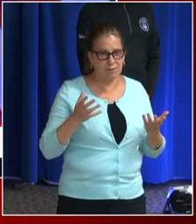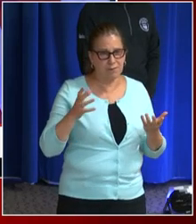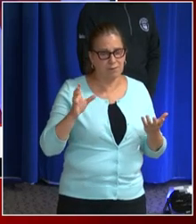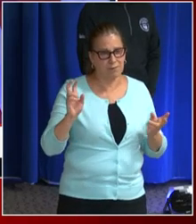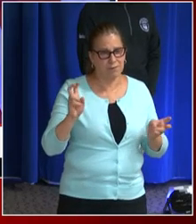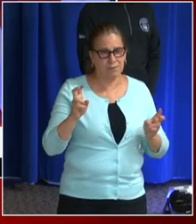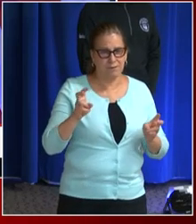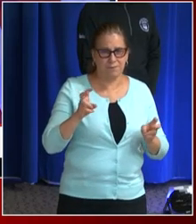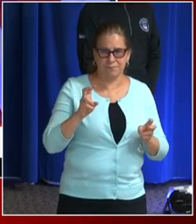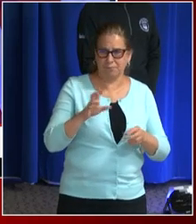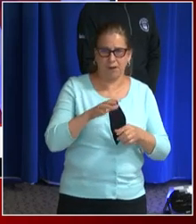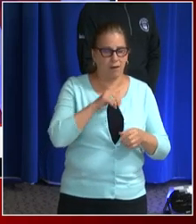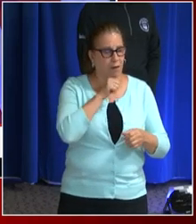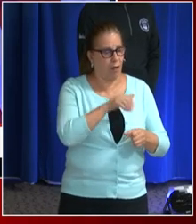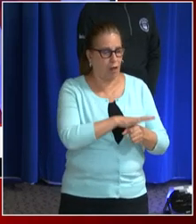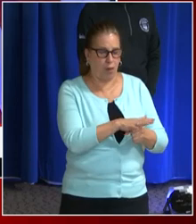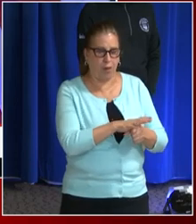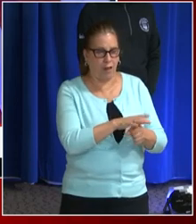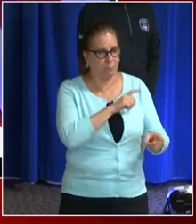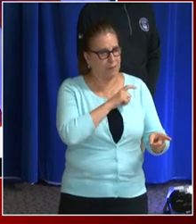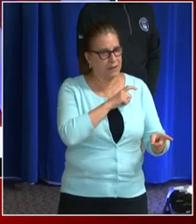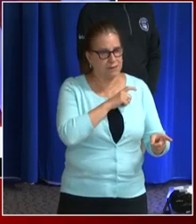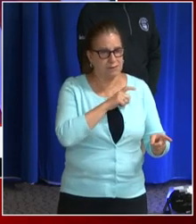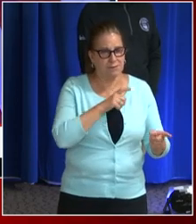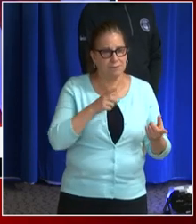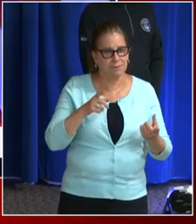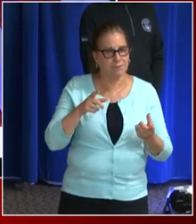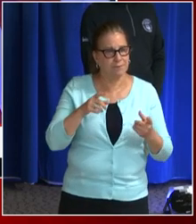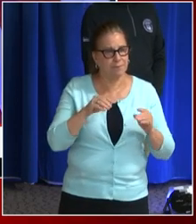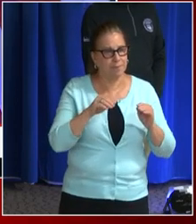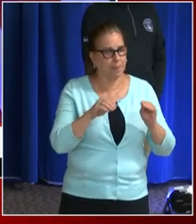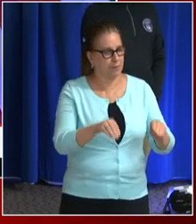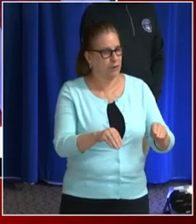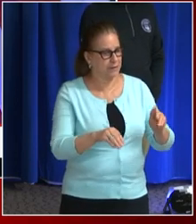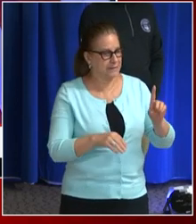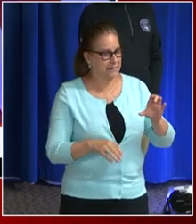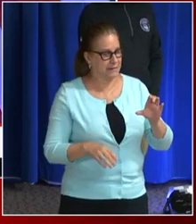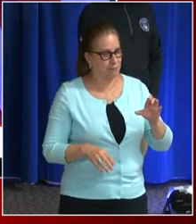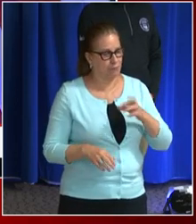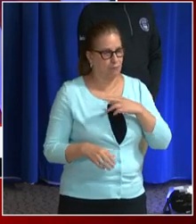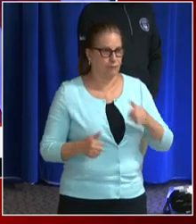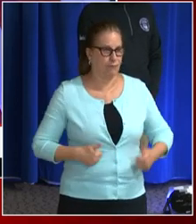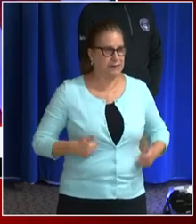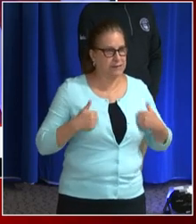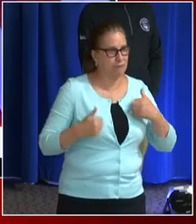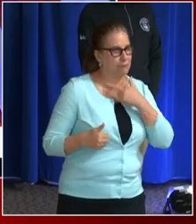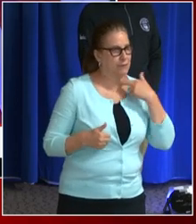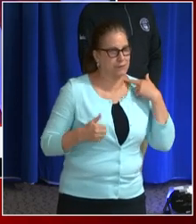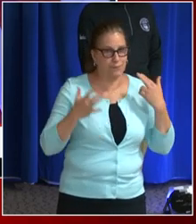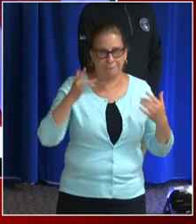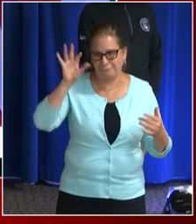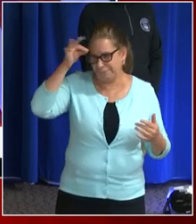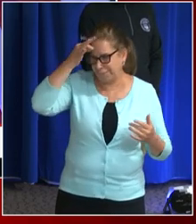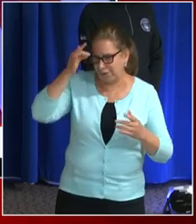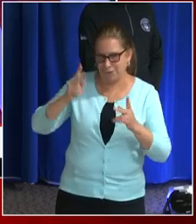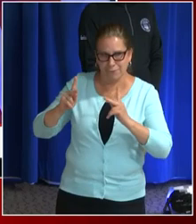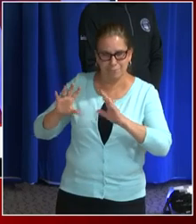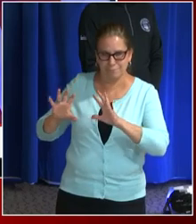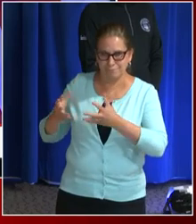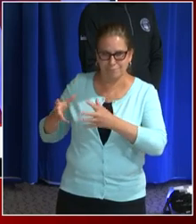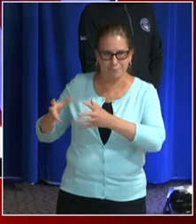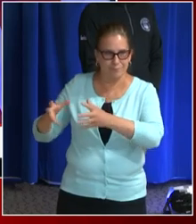put DC residents at risk? As we mentioned, we are concerned, but we become concerned about